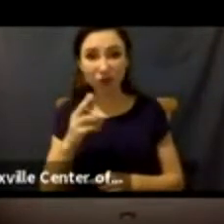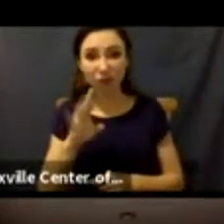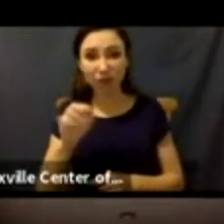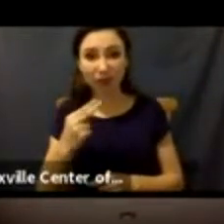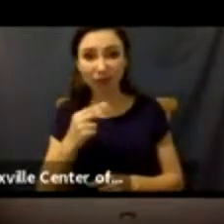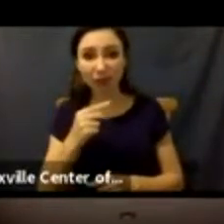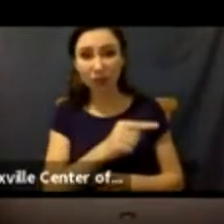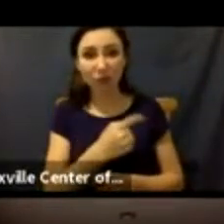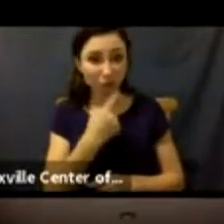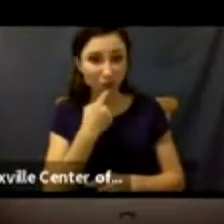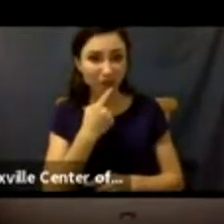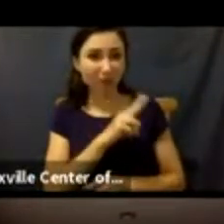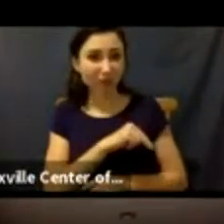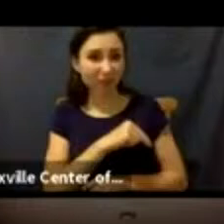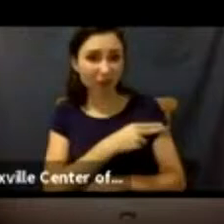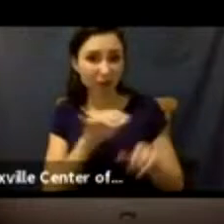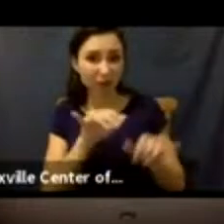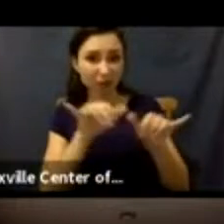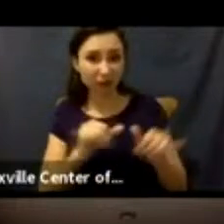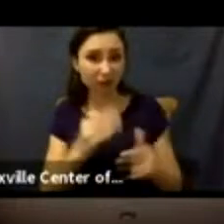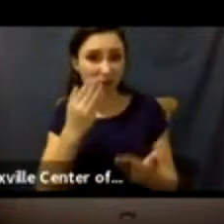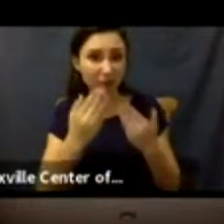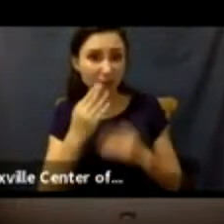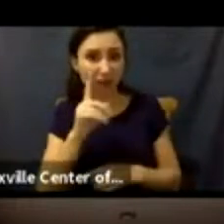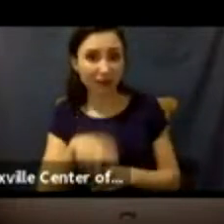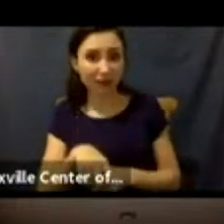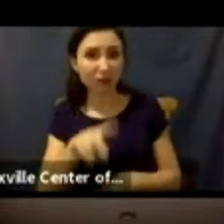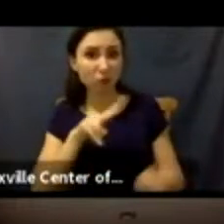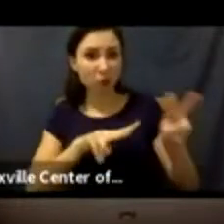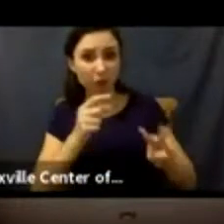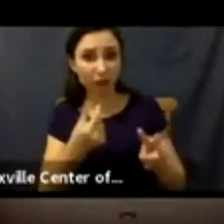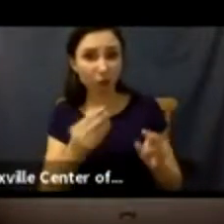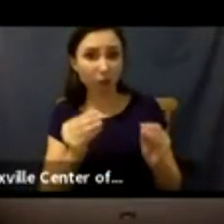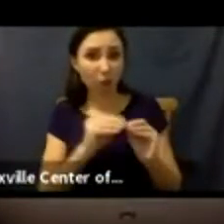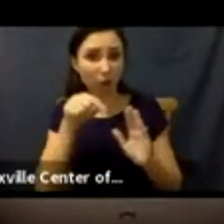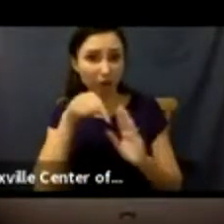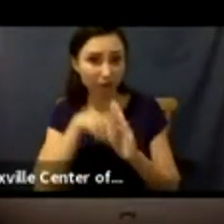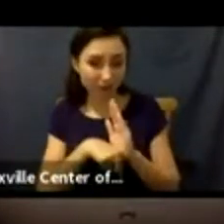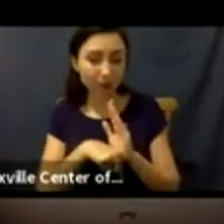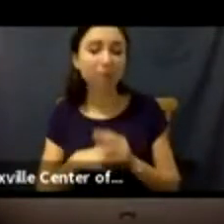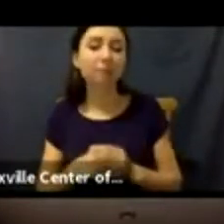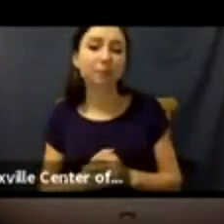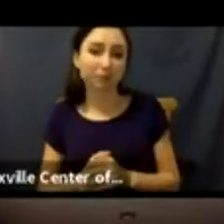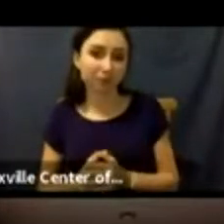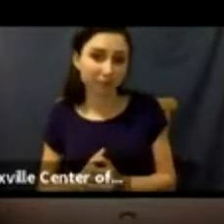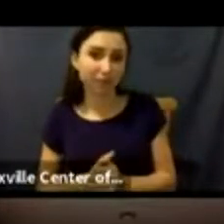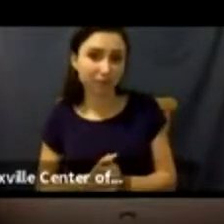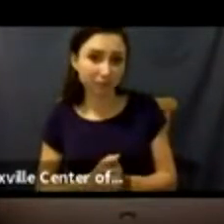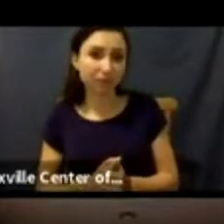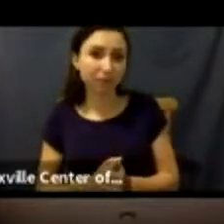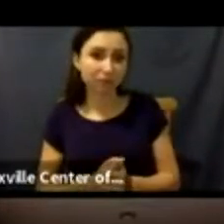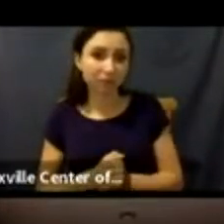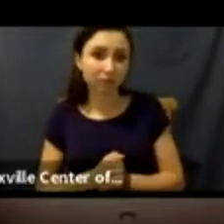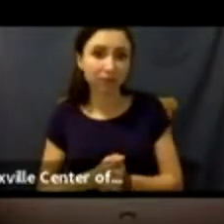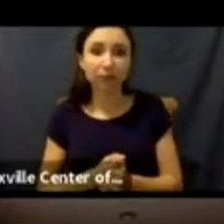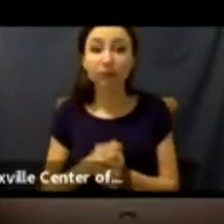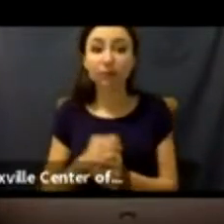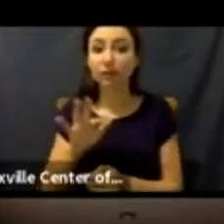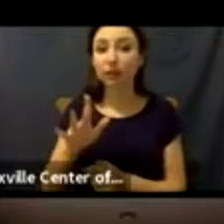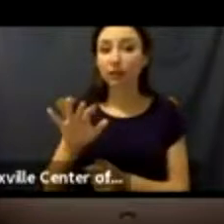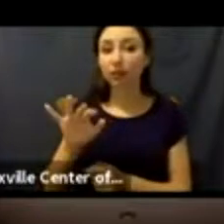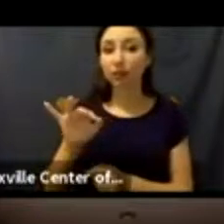the hospital system probably needs to look at it a little more thoroughly. That may be reasonable. Dr. Gocher,